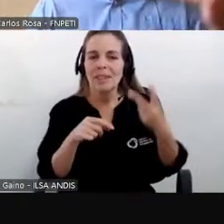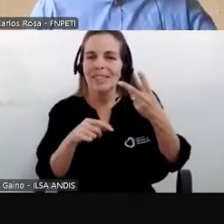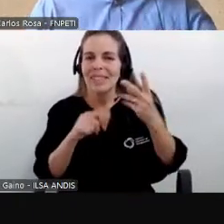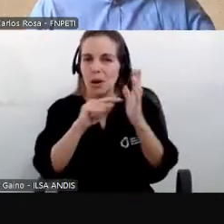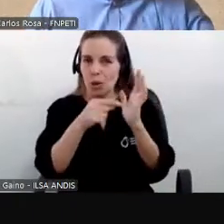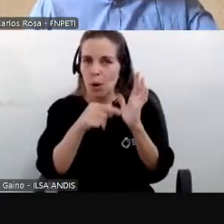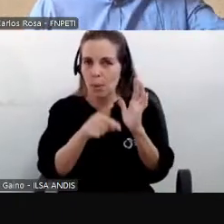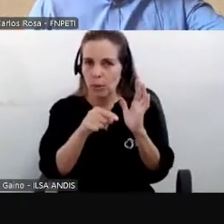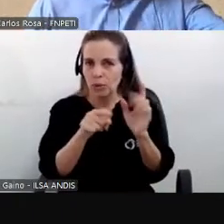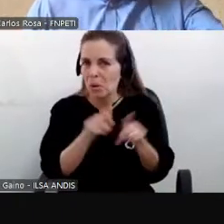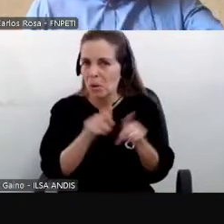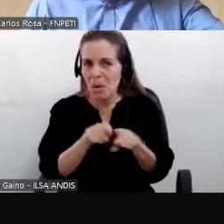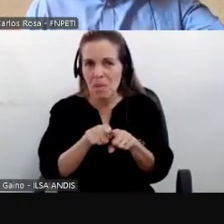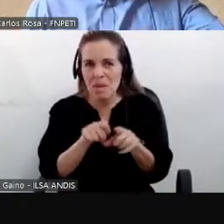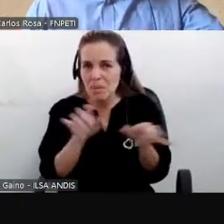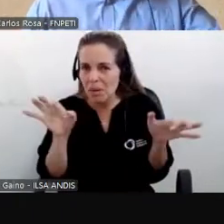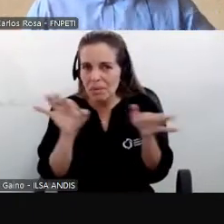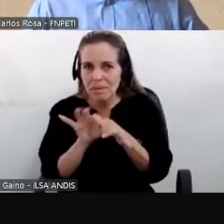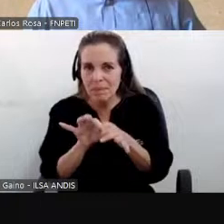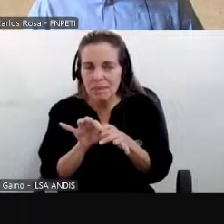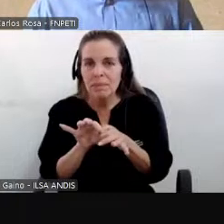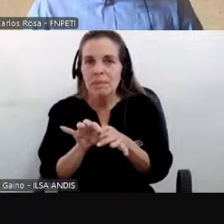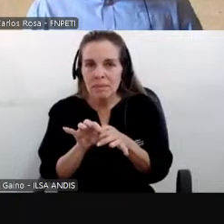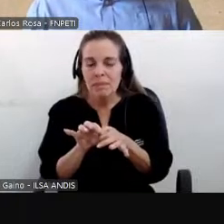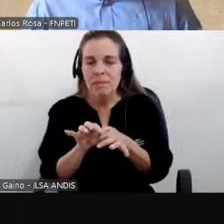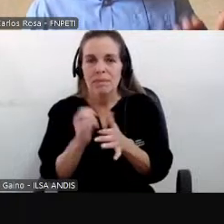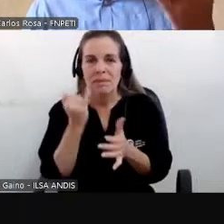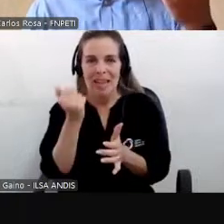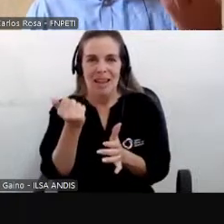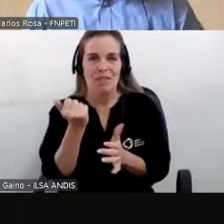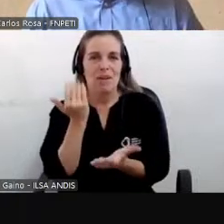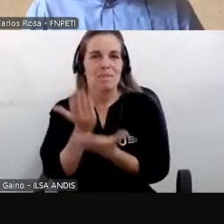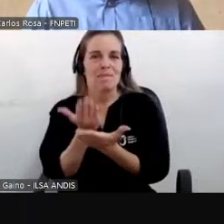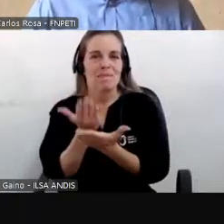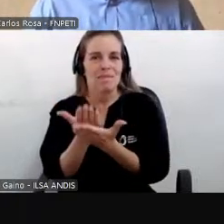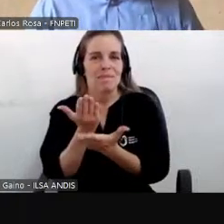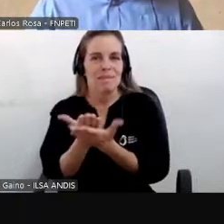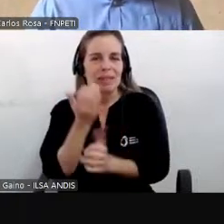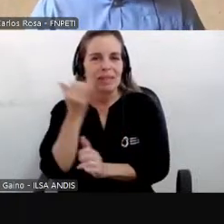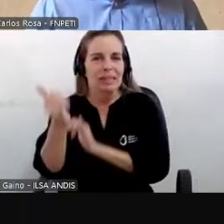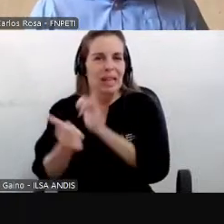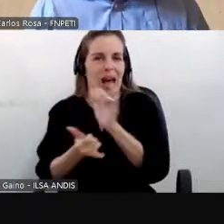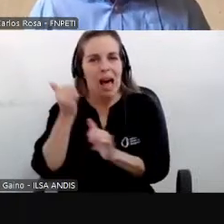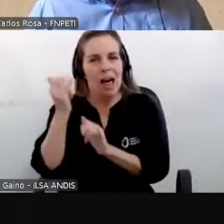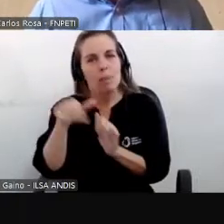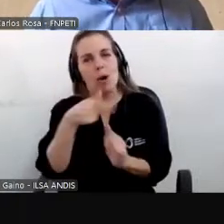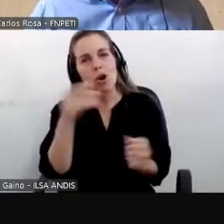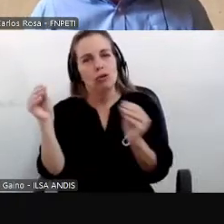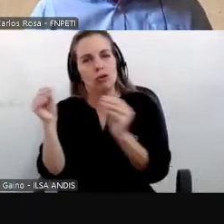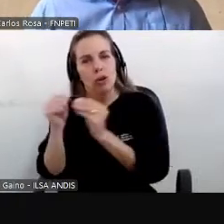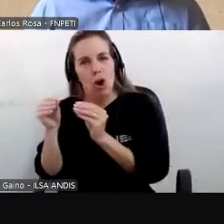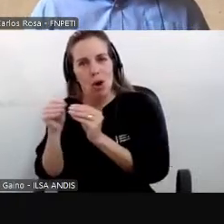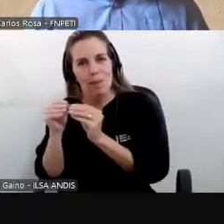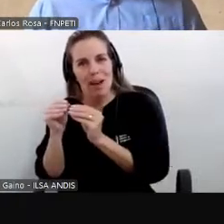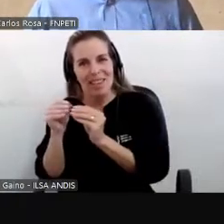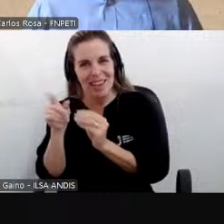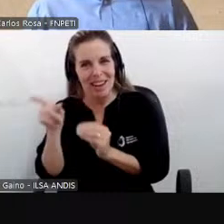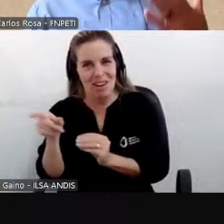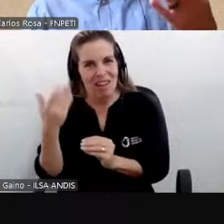Therefore, we can see that that indicator is the same that was